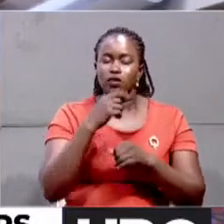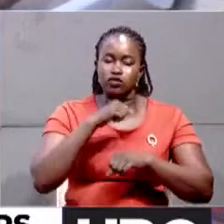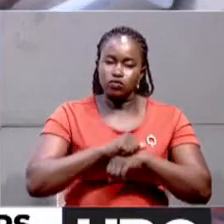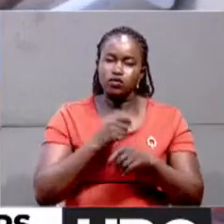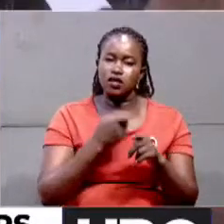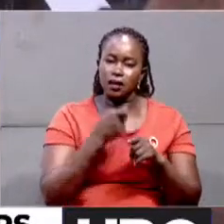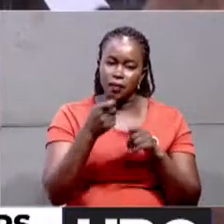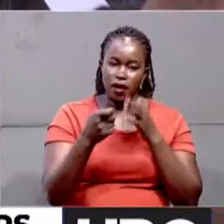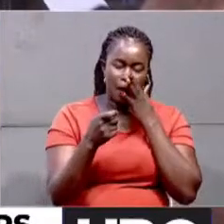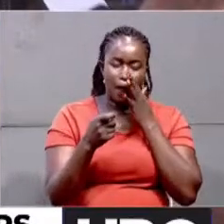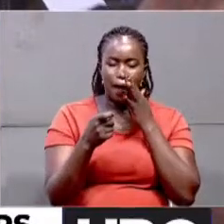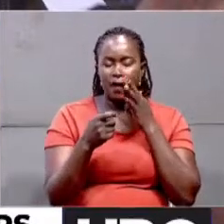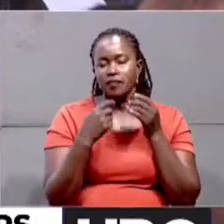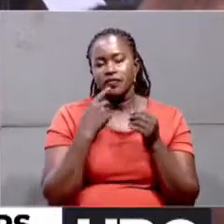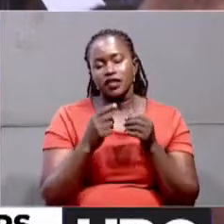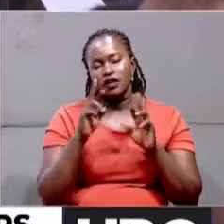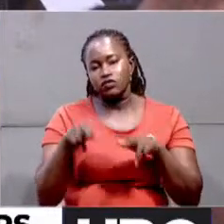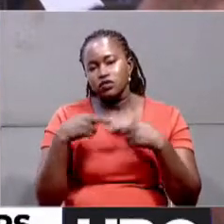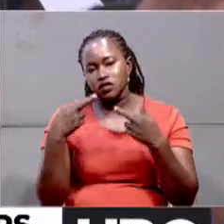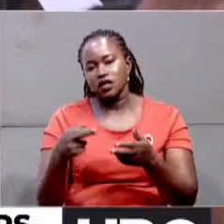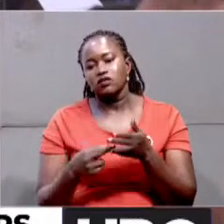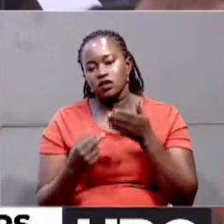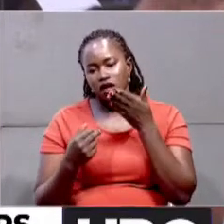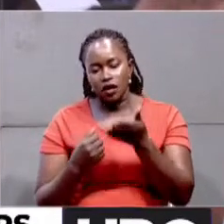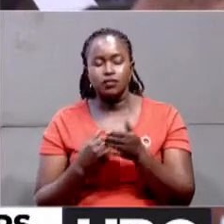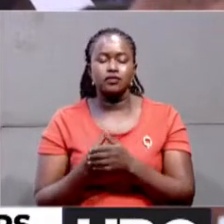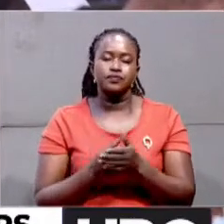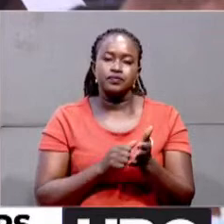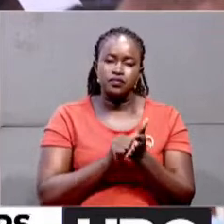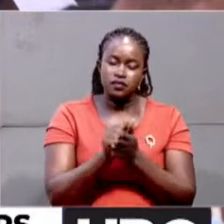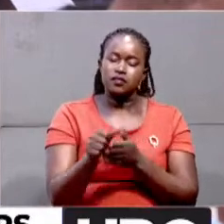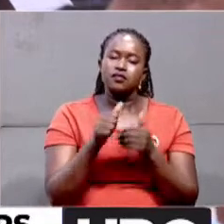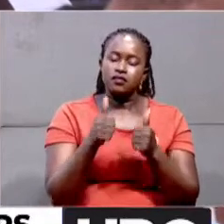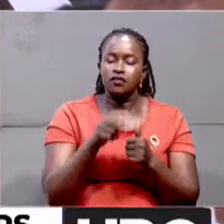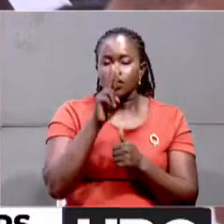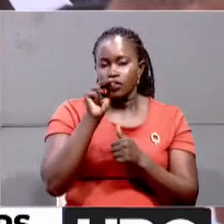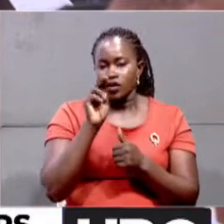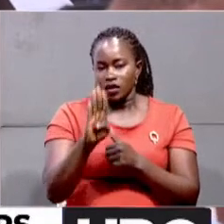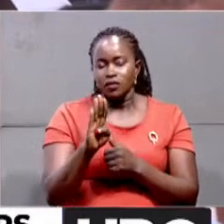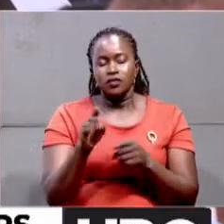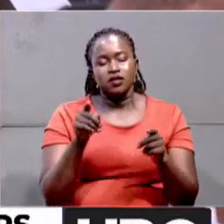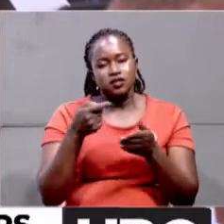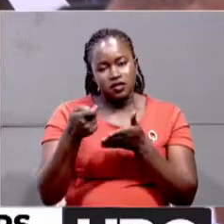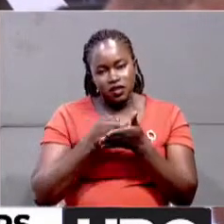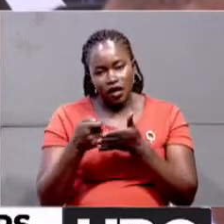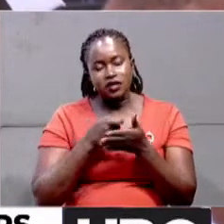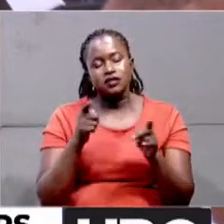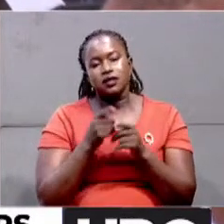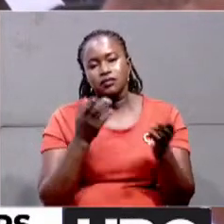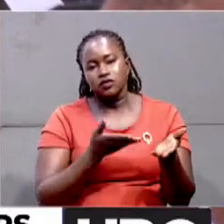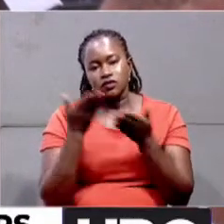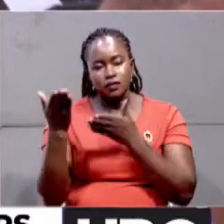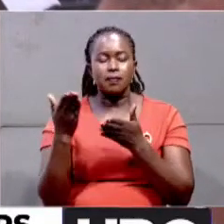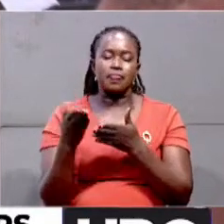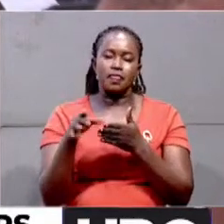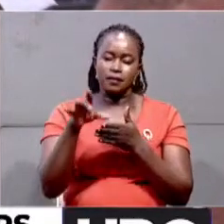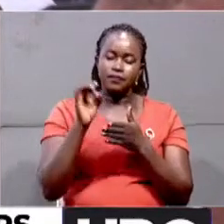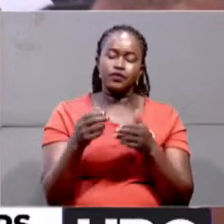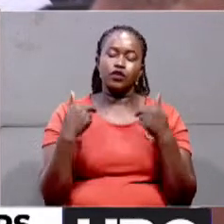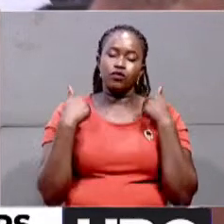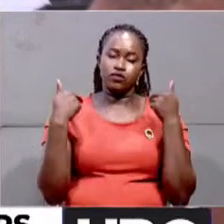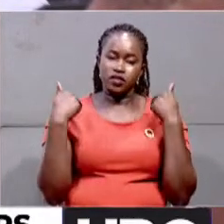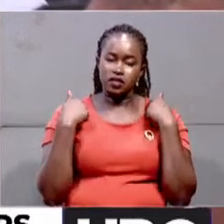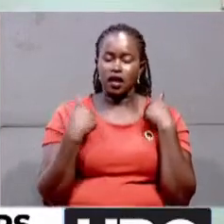Kampala, saying the results in question were duly printed by UNEB, signed for and taken by a designated